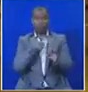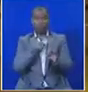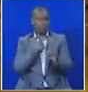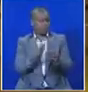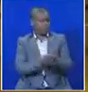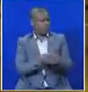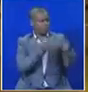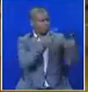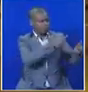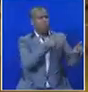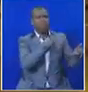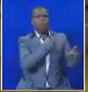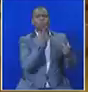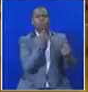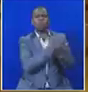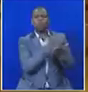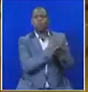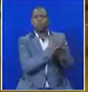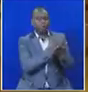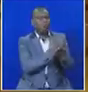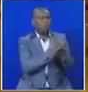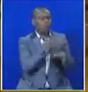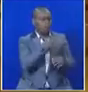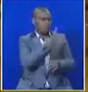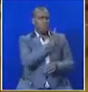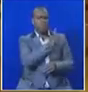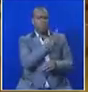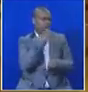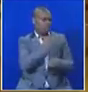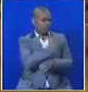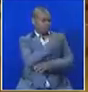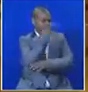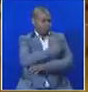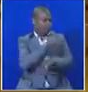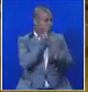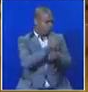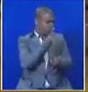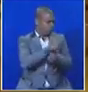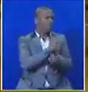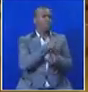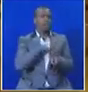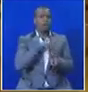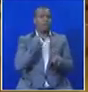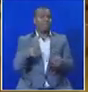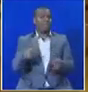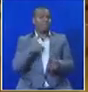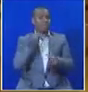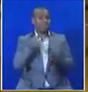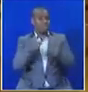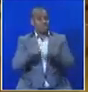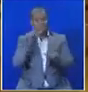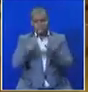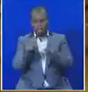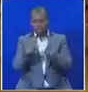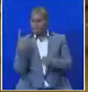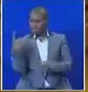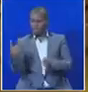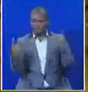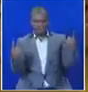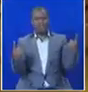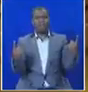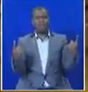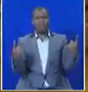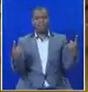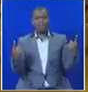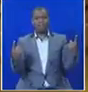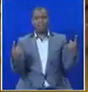an excuse to resorting to violence or criminality. There can be no justifications for human beings inflicting pain and